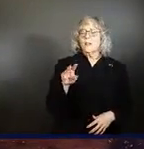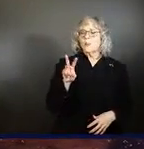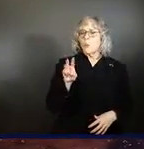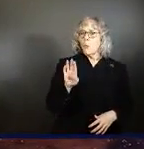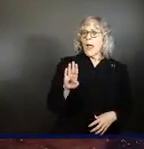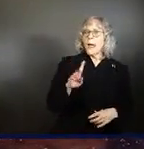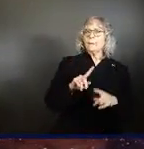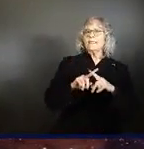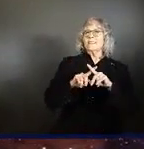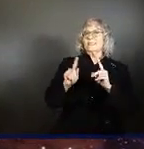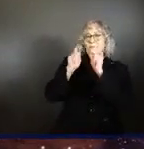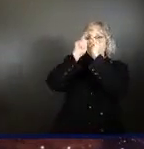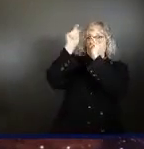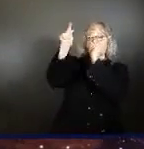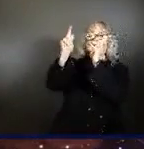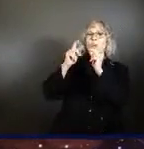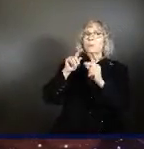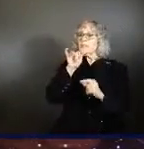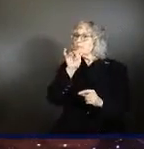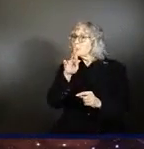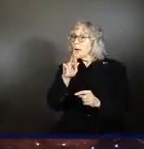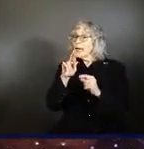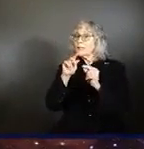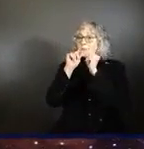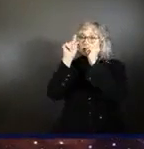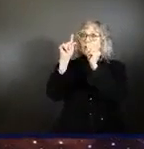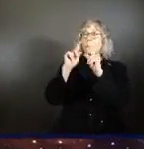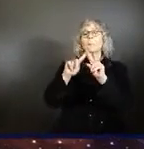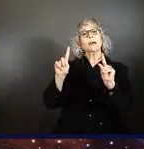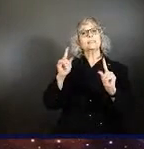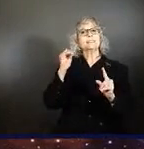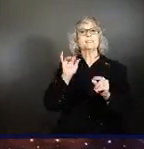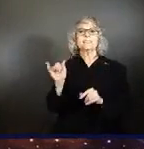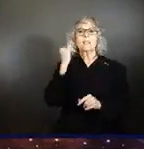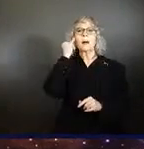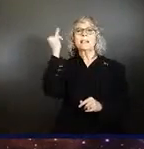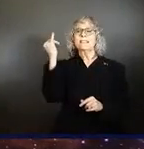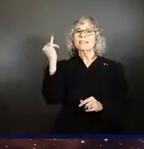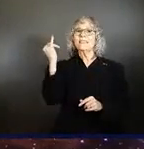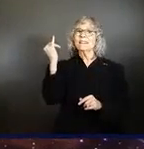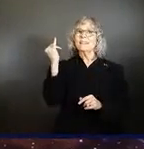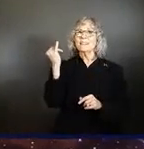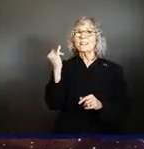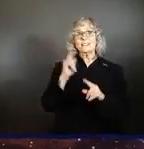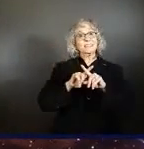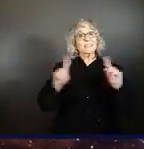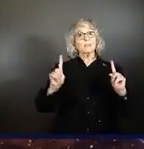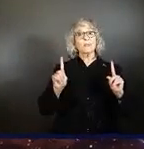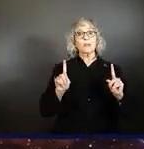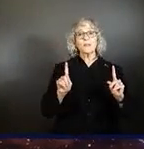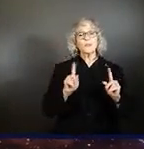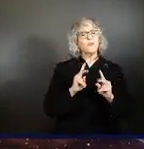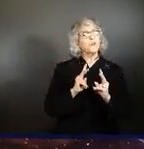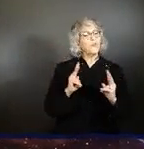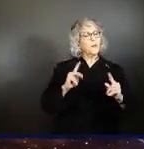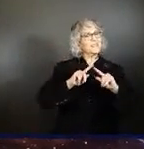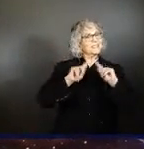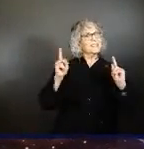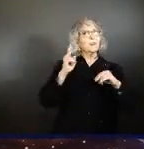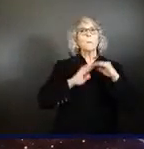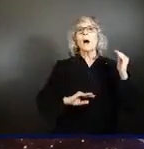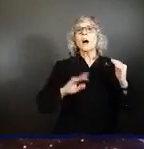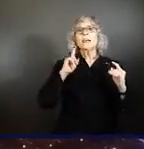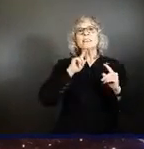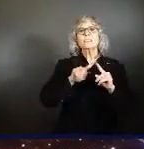but it's the same idea that it gives us a completely different but very informational view of things that we've already seen